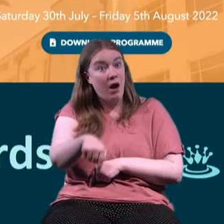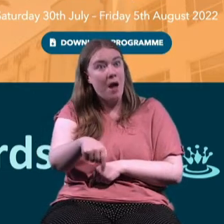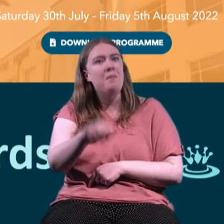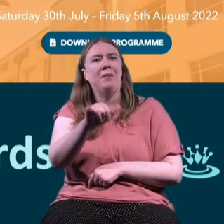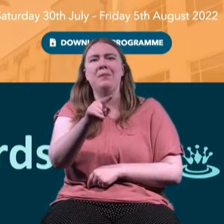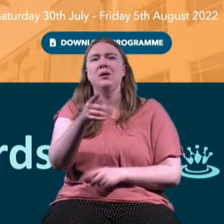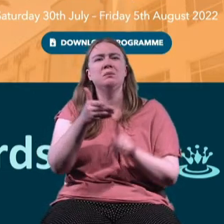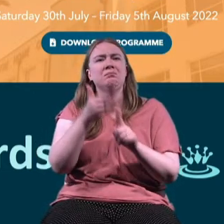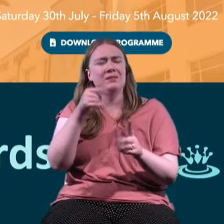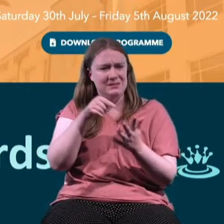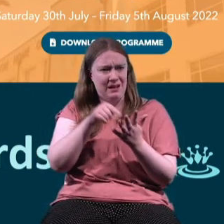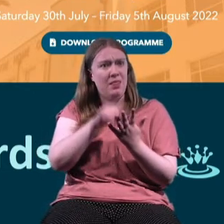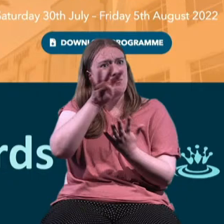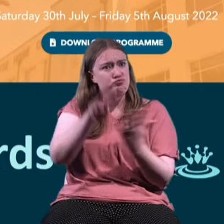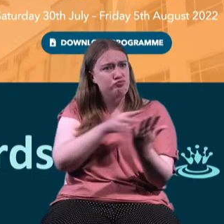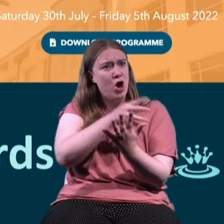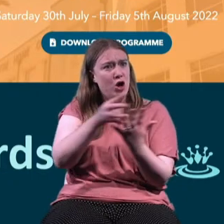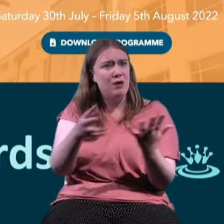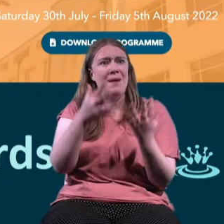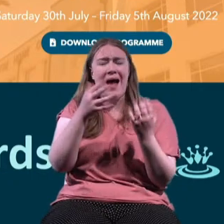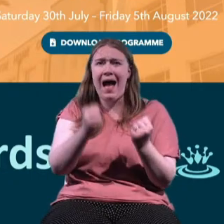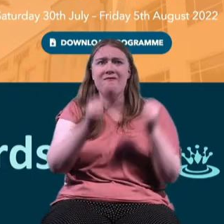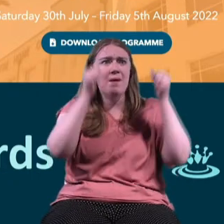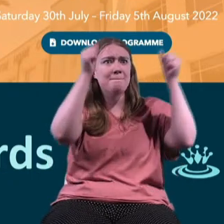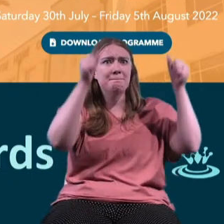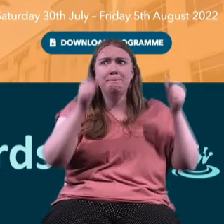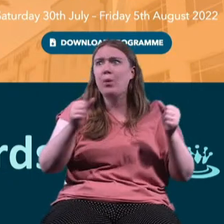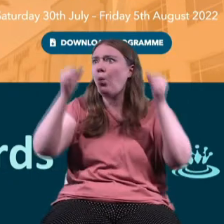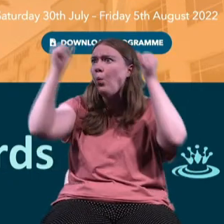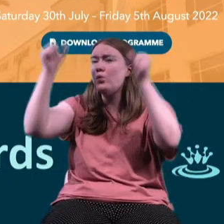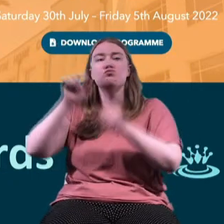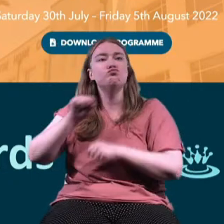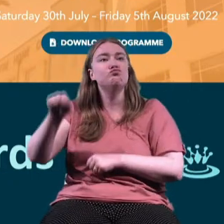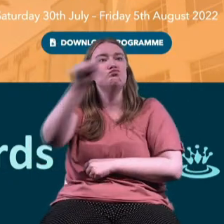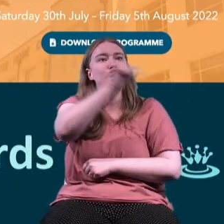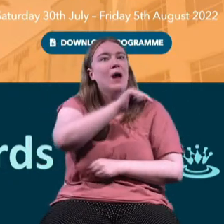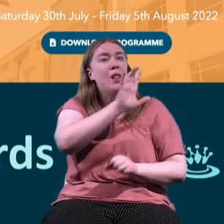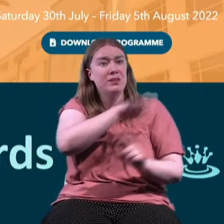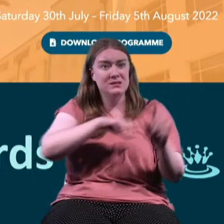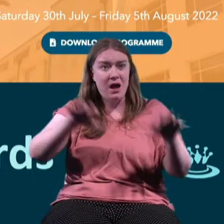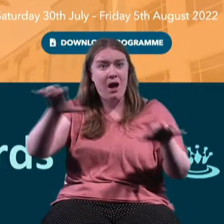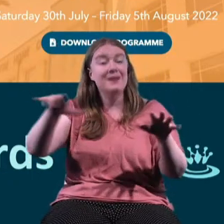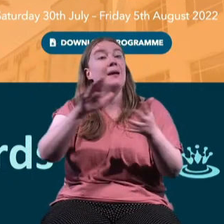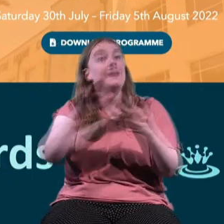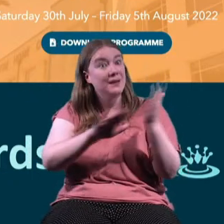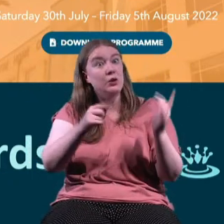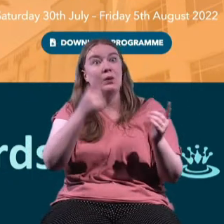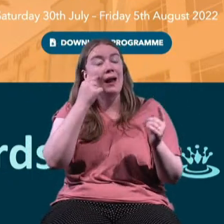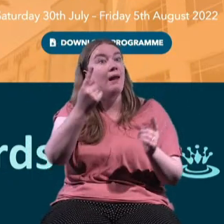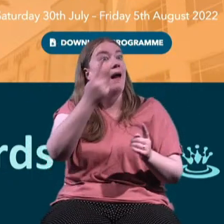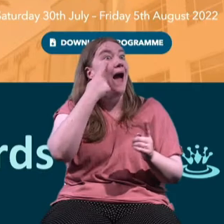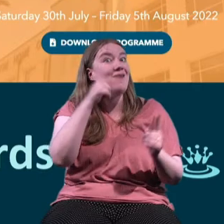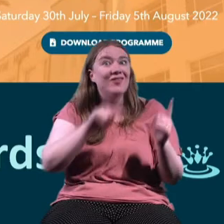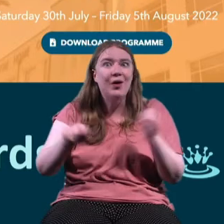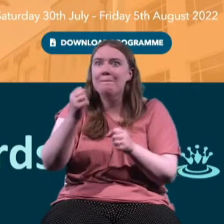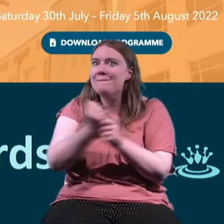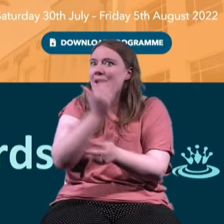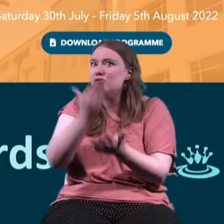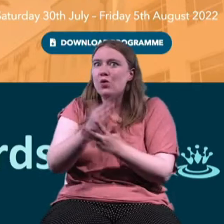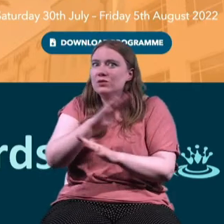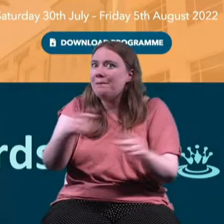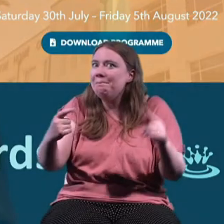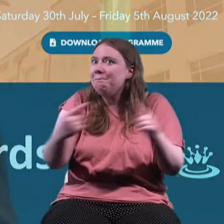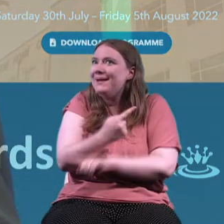that we've actually got the programme on huge big boards as well across the site. So please do look so you don't miss out on anything that's